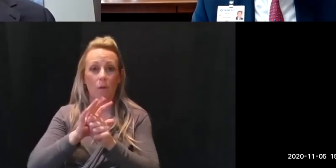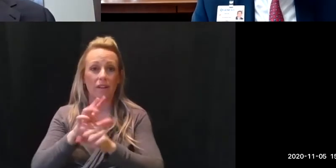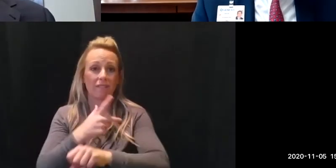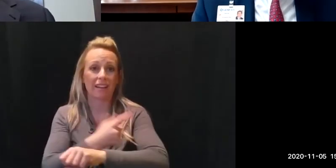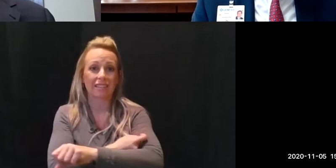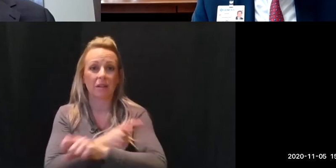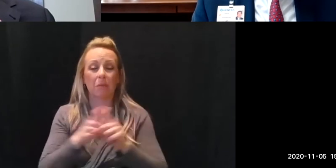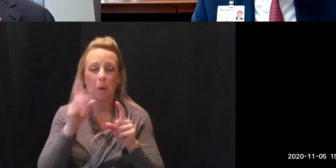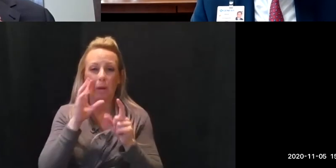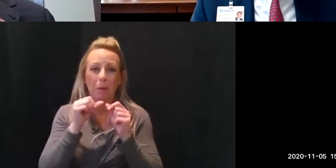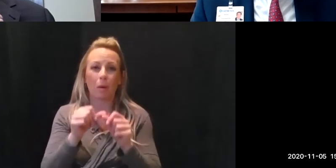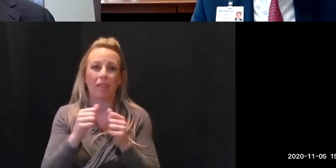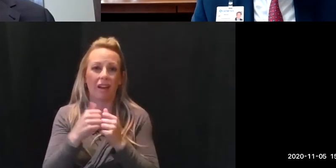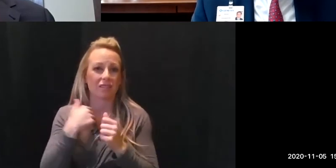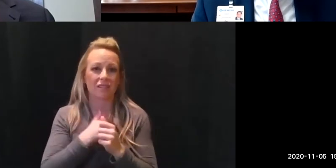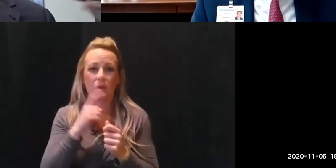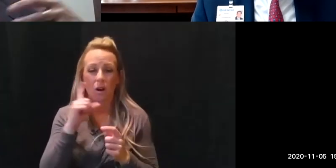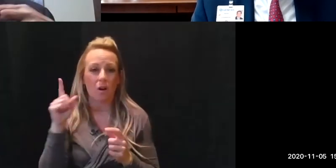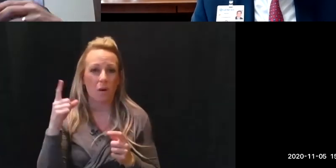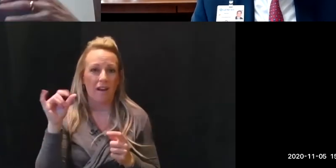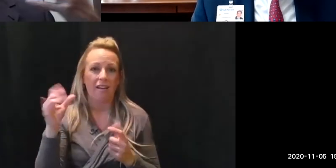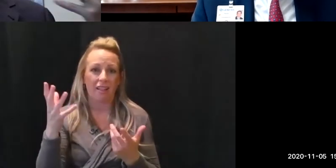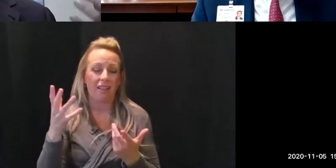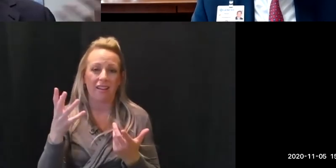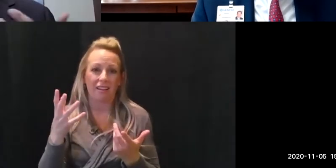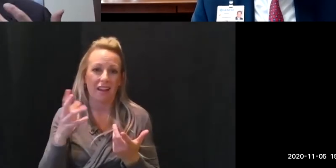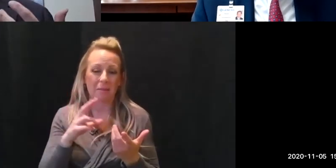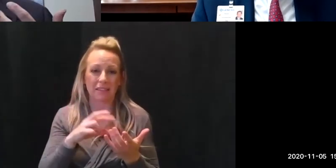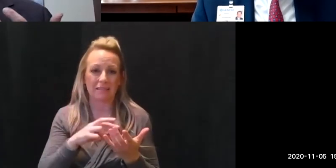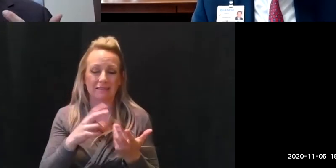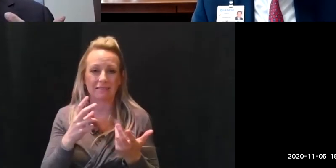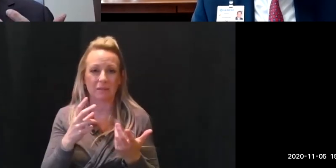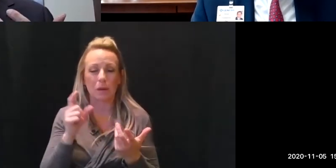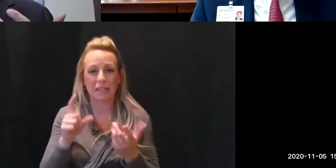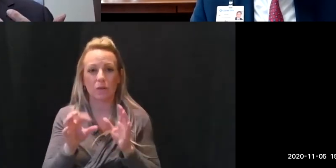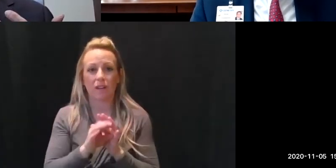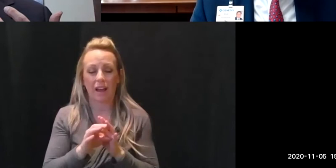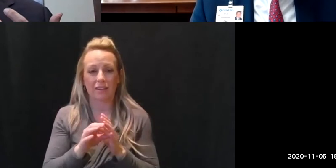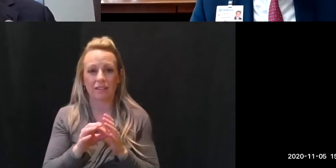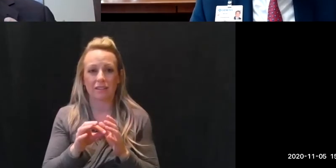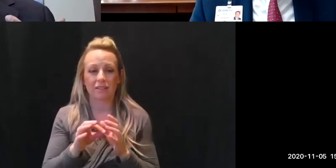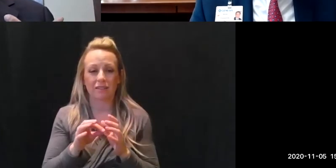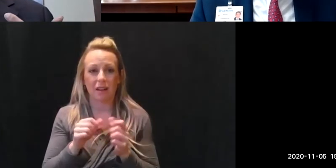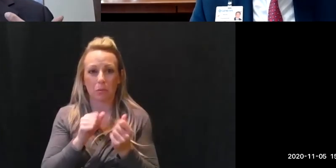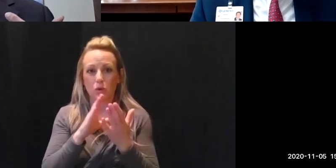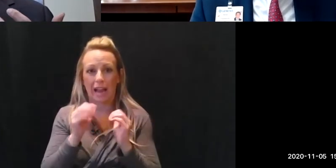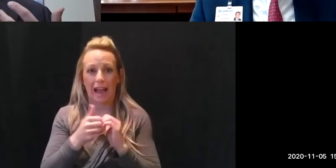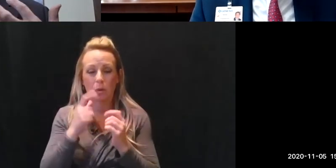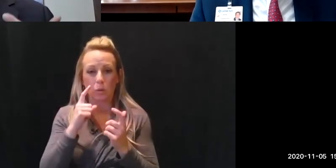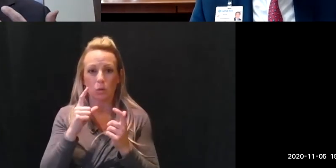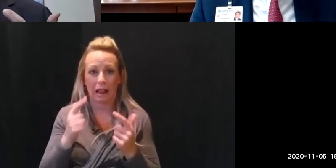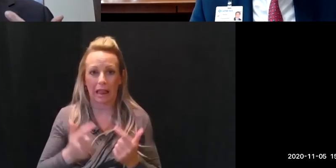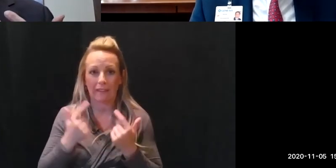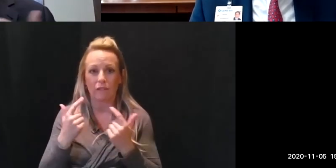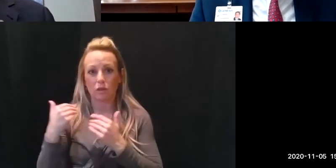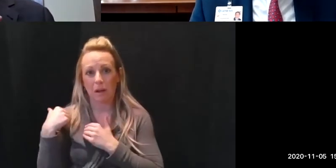for a while. And so again, I'll go back to my original point. We need to find a way to coexist with it responsibly and with a